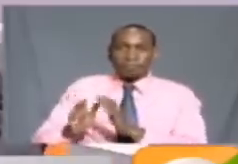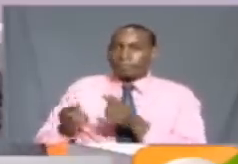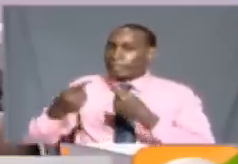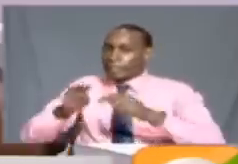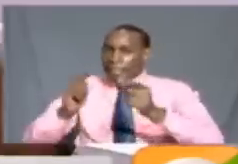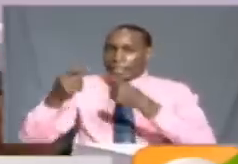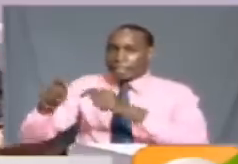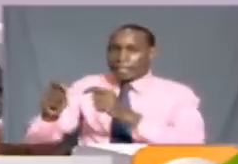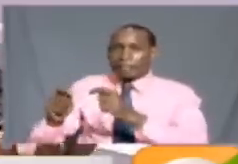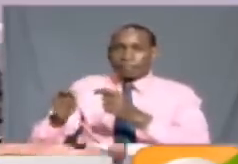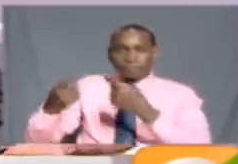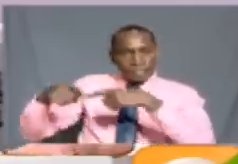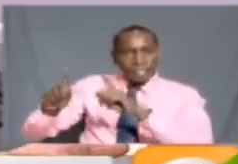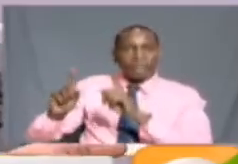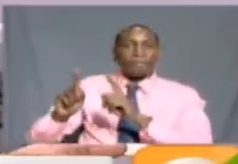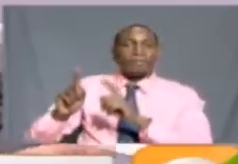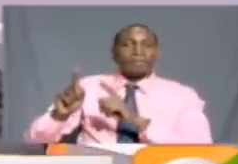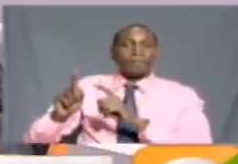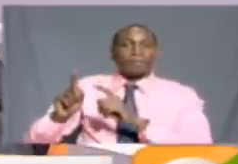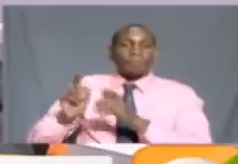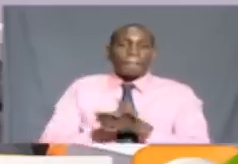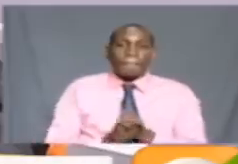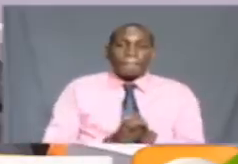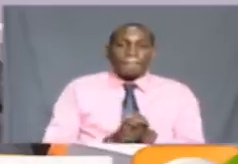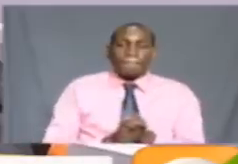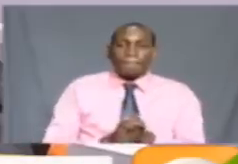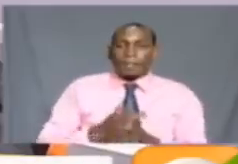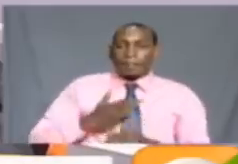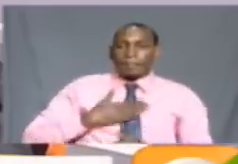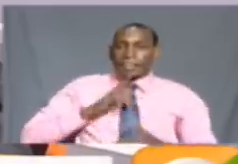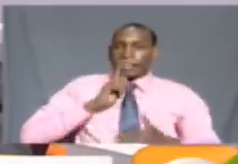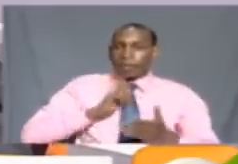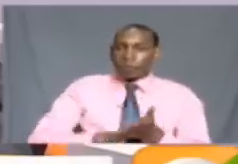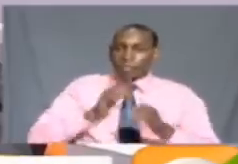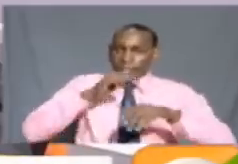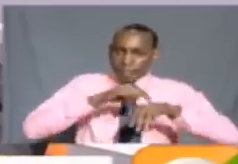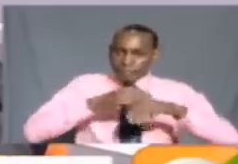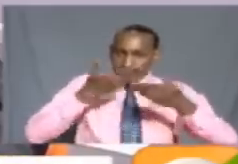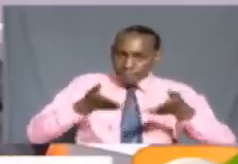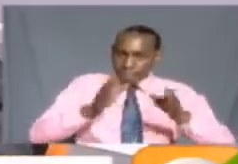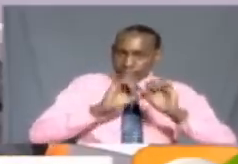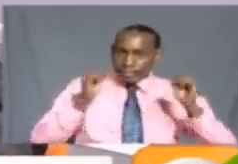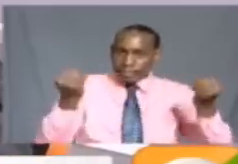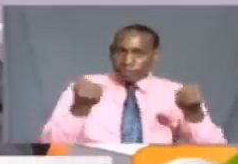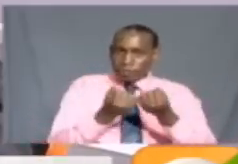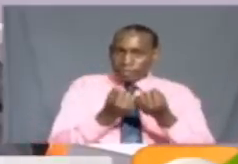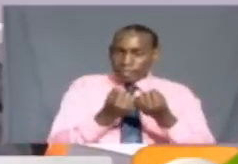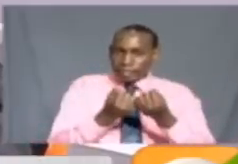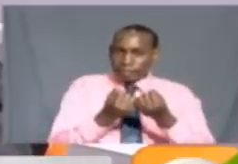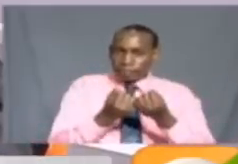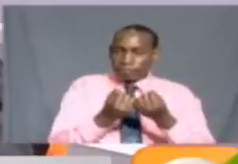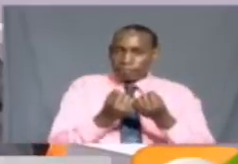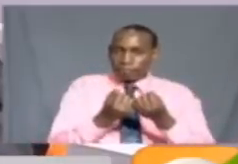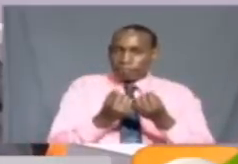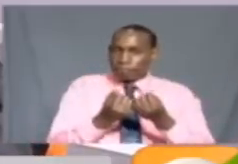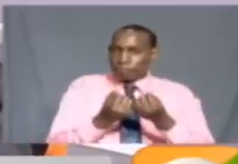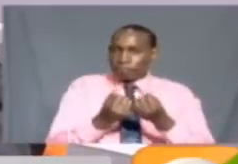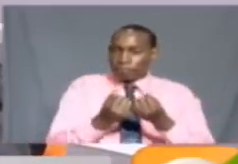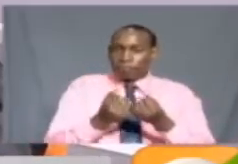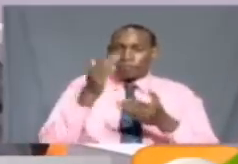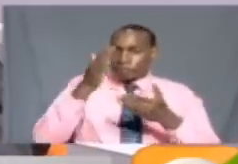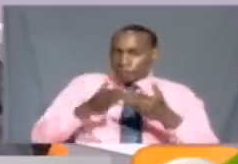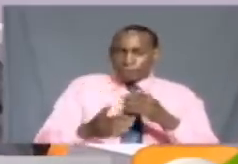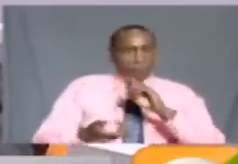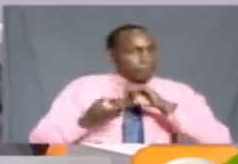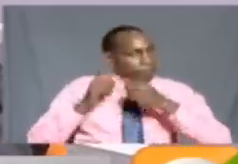experiment and figure out life for themselves. So I would say it's time for us as a society to slow down and ask